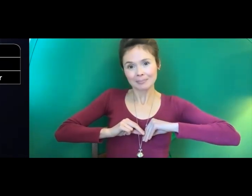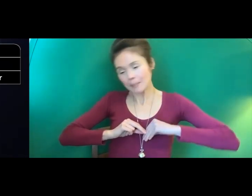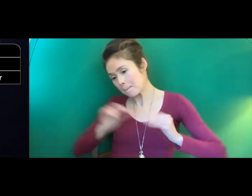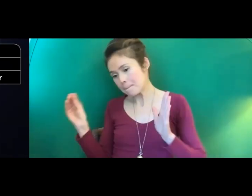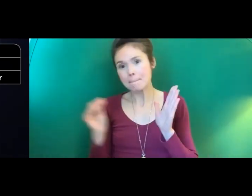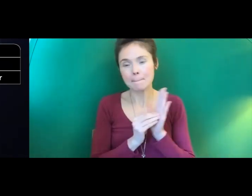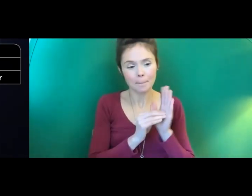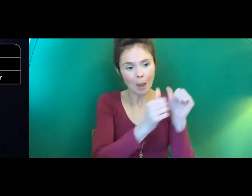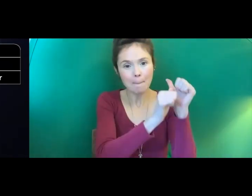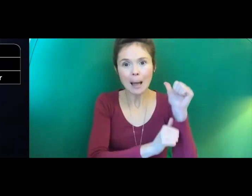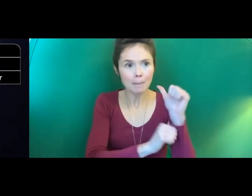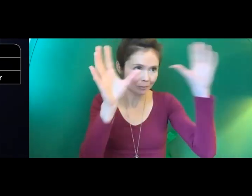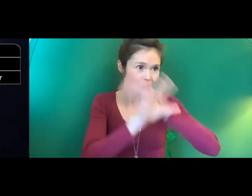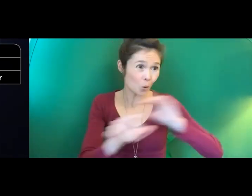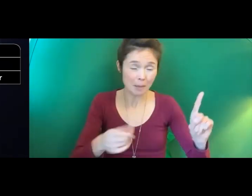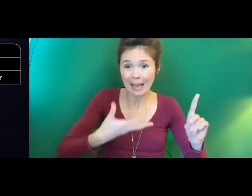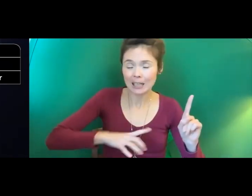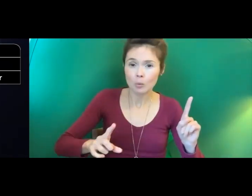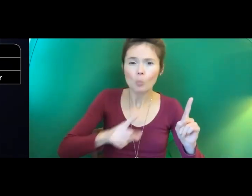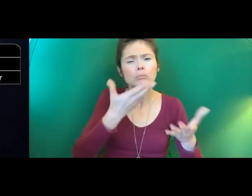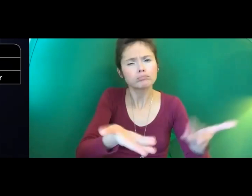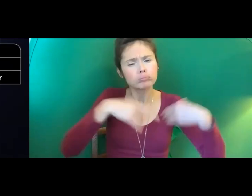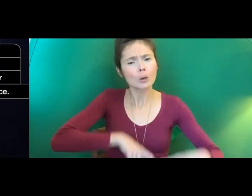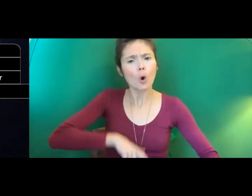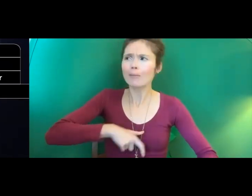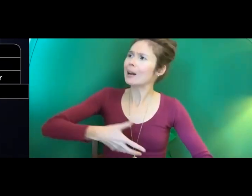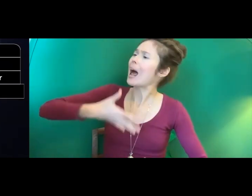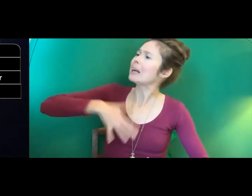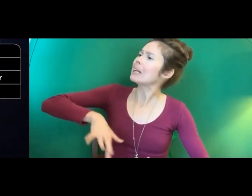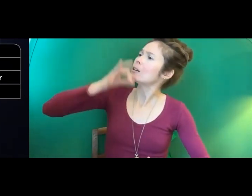and share it, and feel confident to ask for those things.